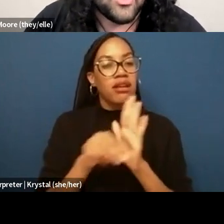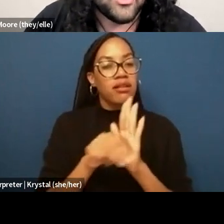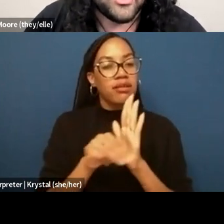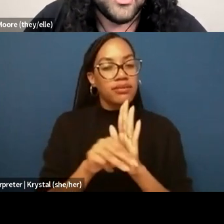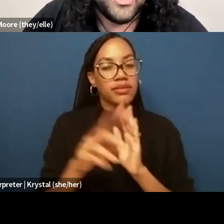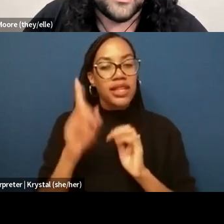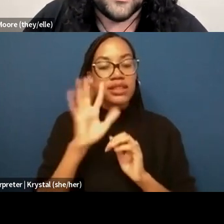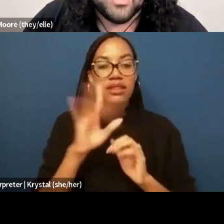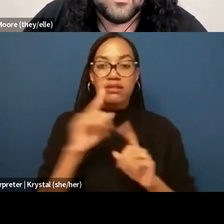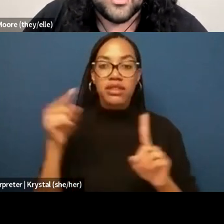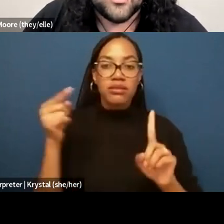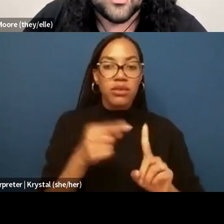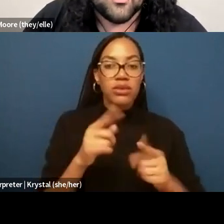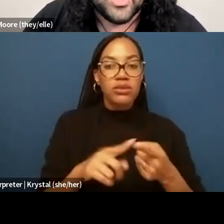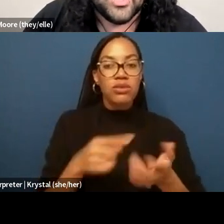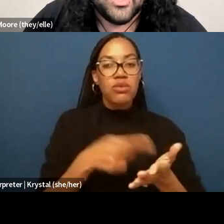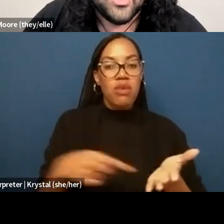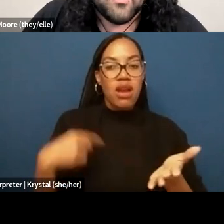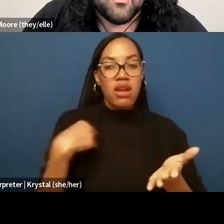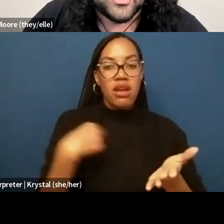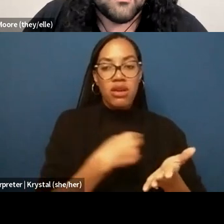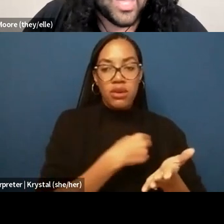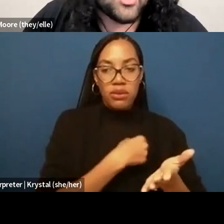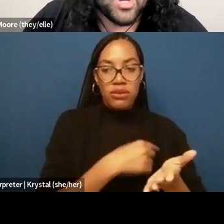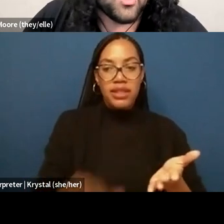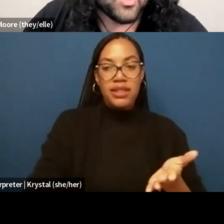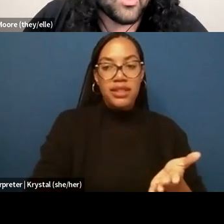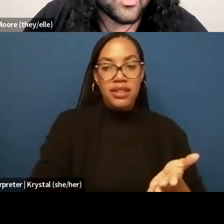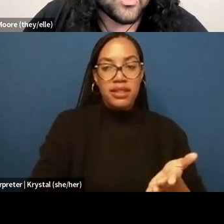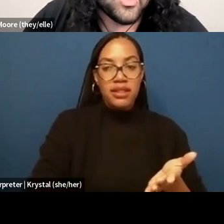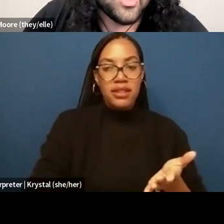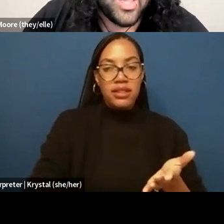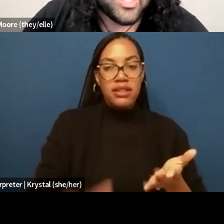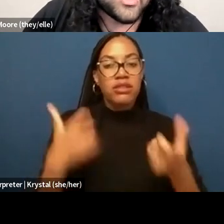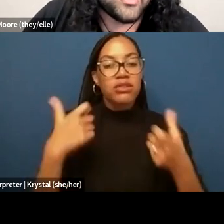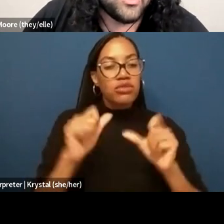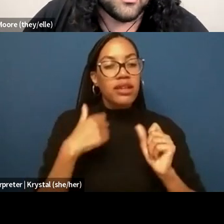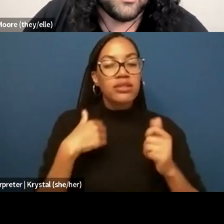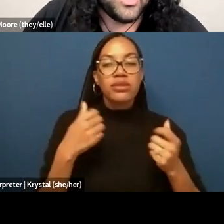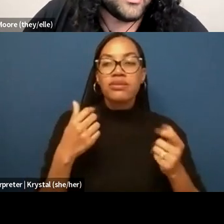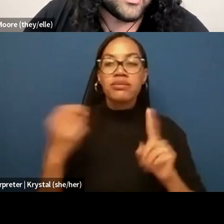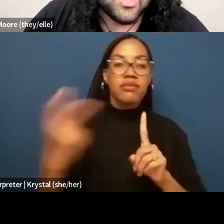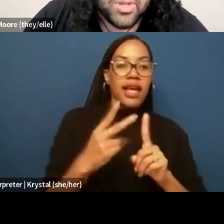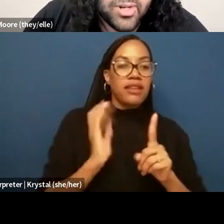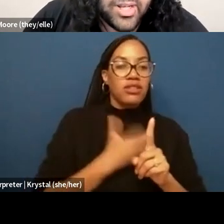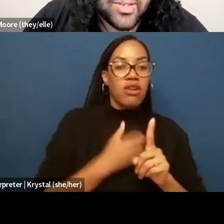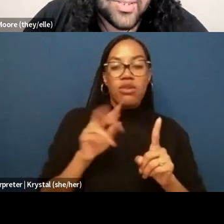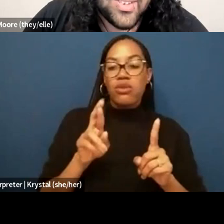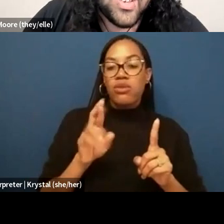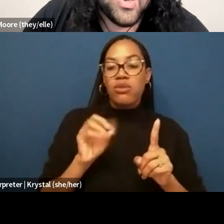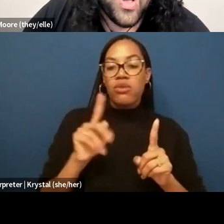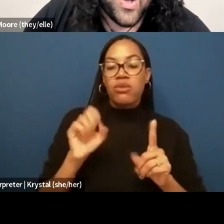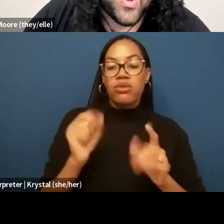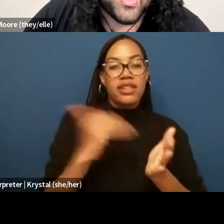talking about earlier. It's attempting to really bring us back to our roots as human beings, as